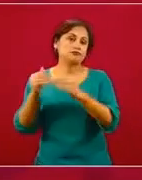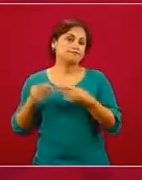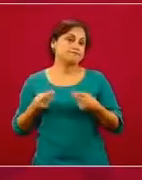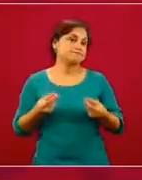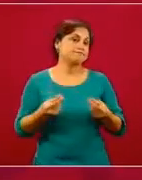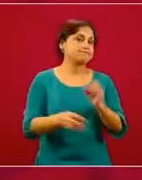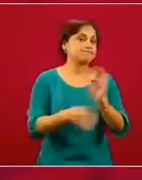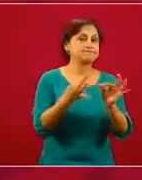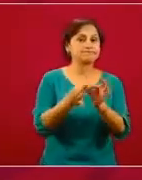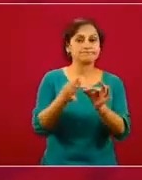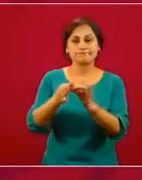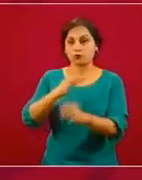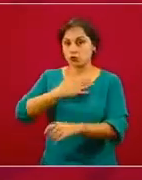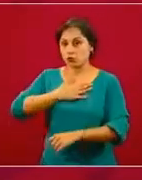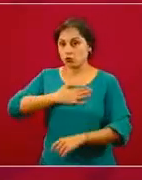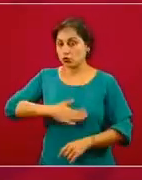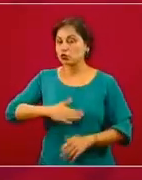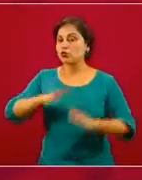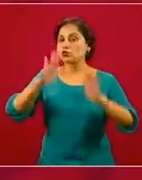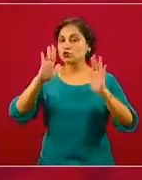it in